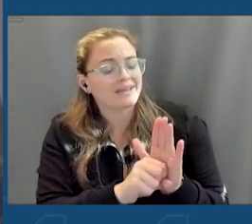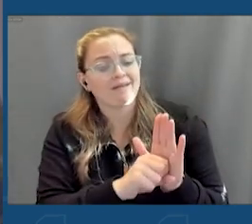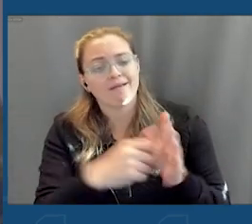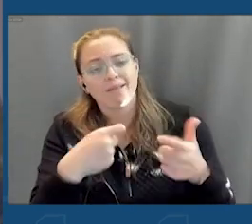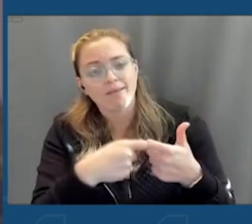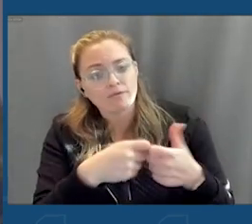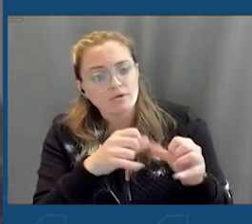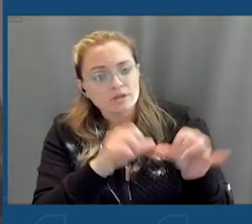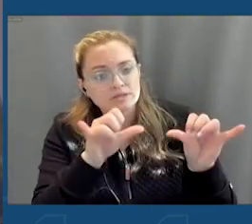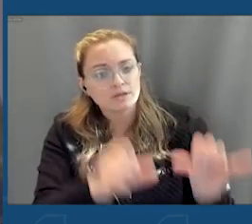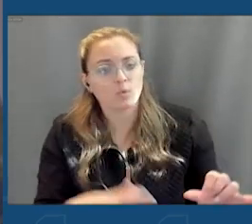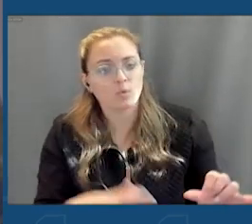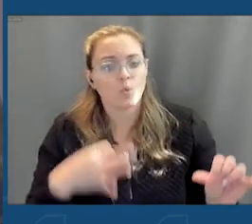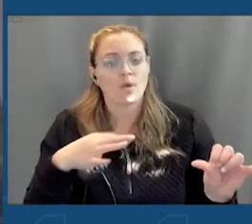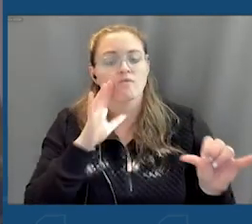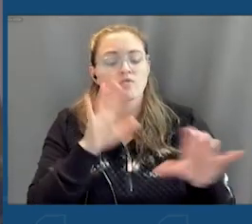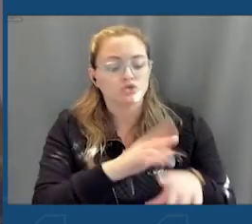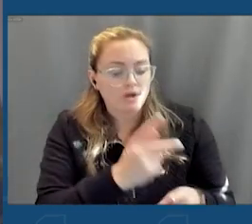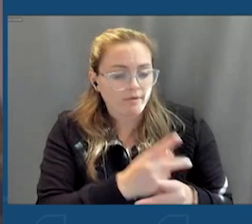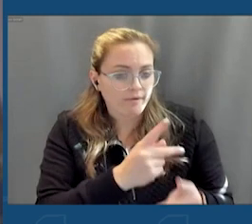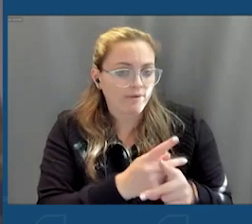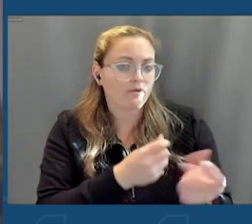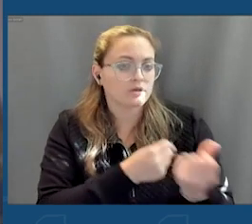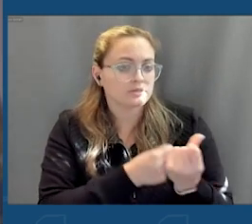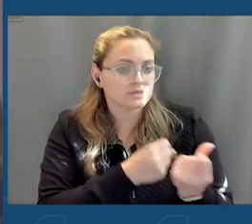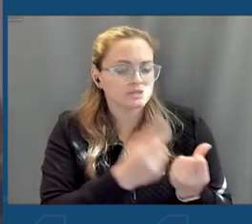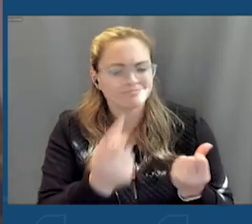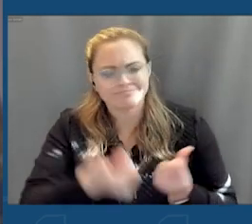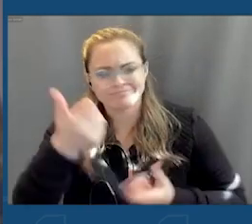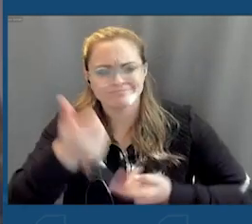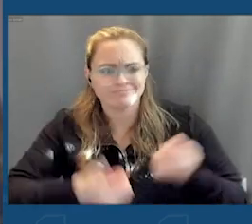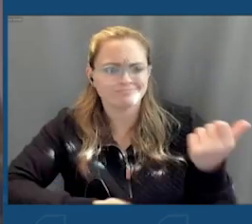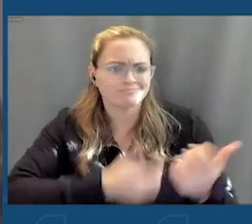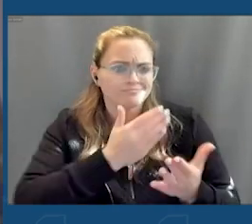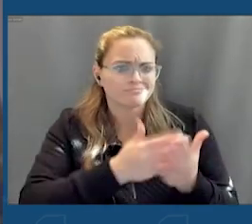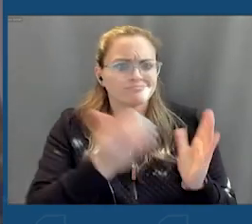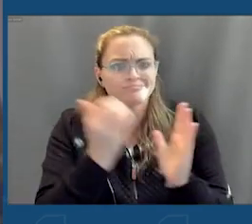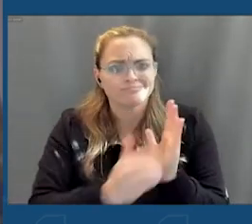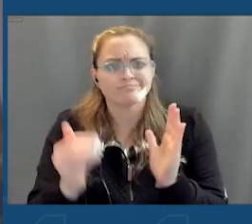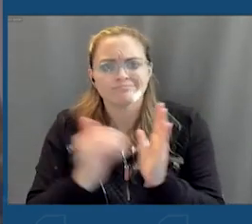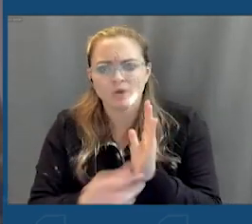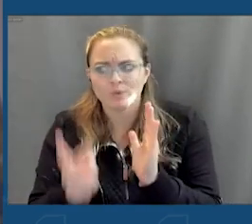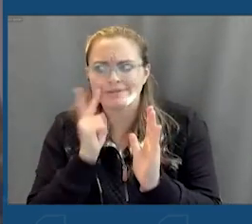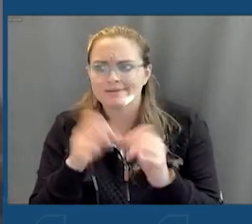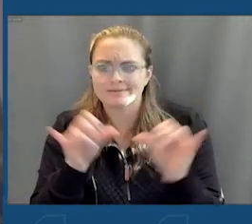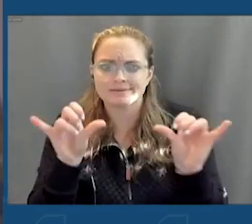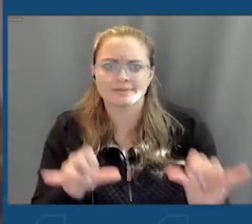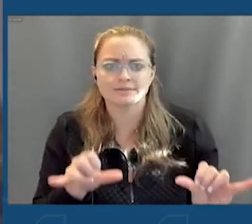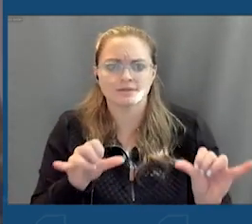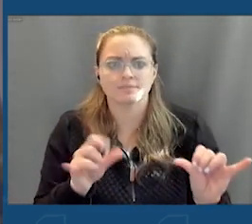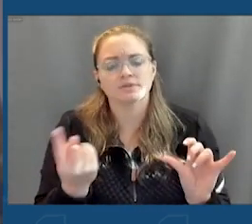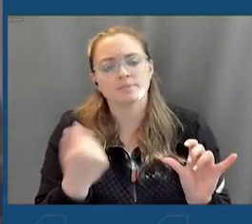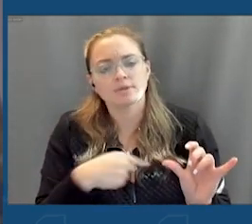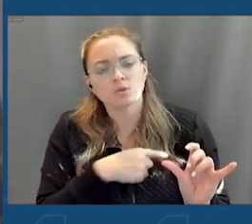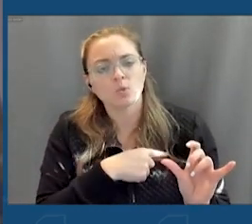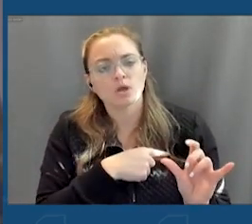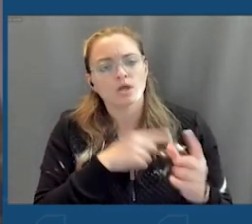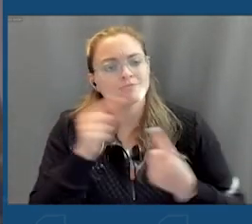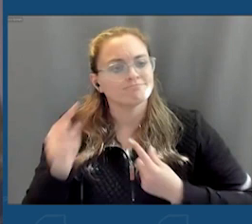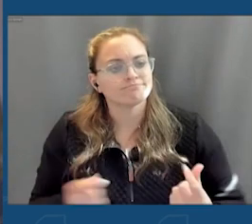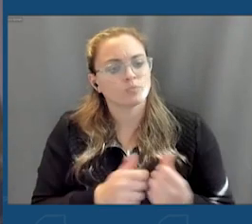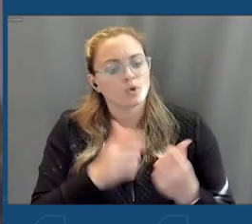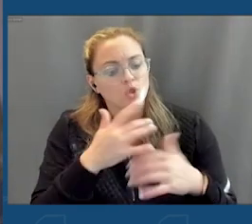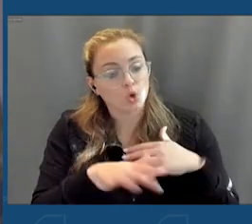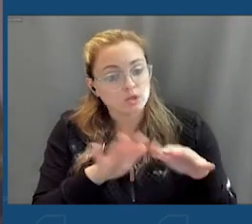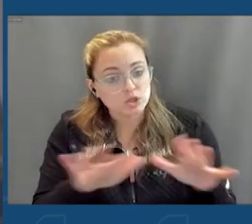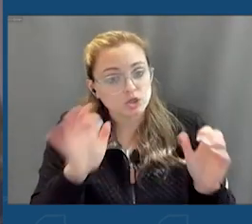to applying for child care assistance and removing all the redundancies that plague the system now. Something that we've battled with early childhood